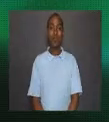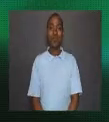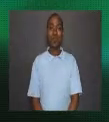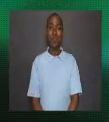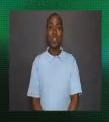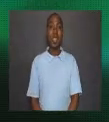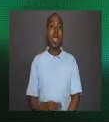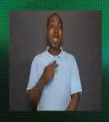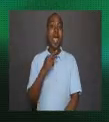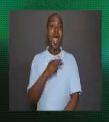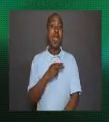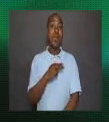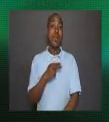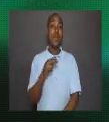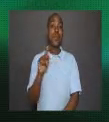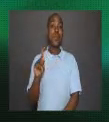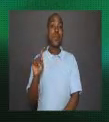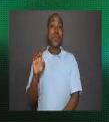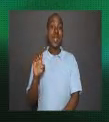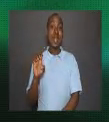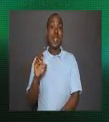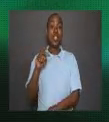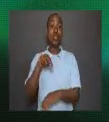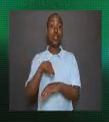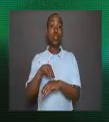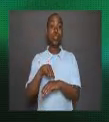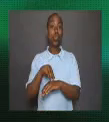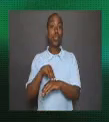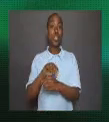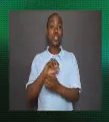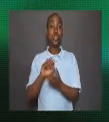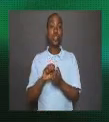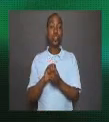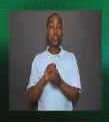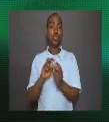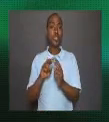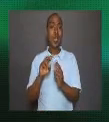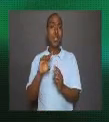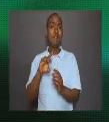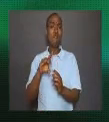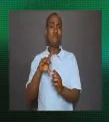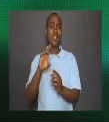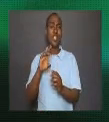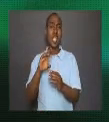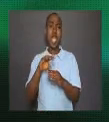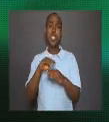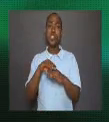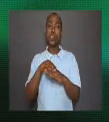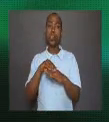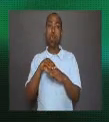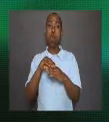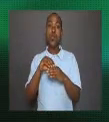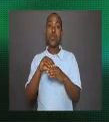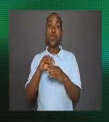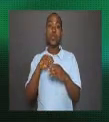In hypertonic solutions, there is a greater concentration of solute outside the cell